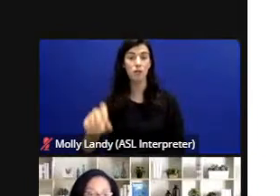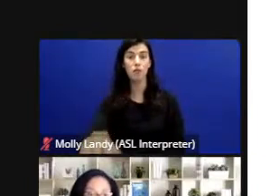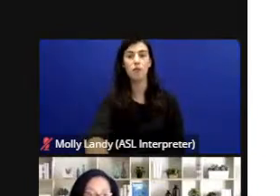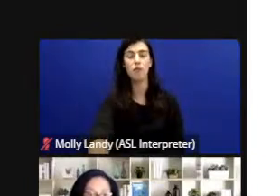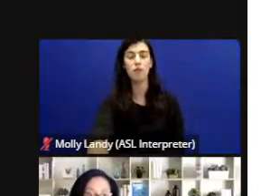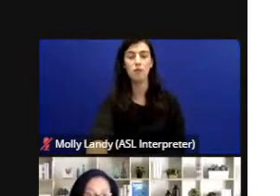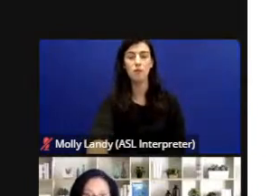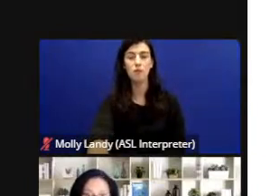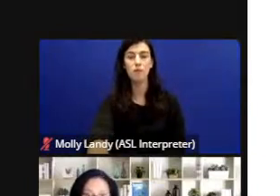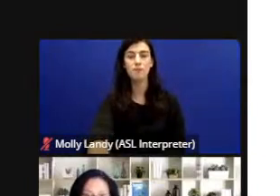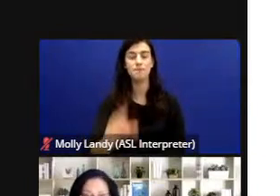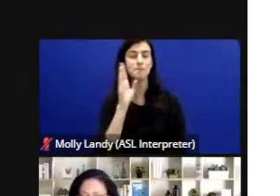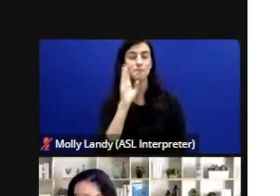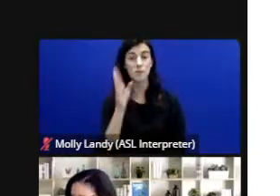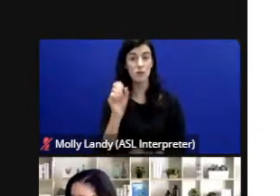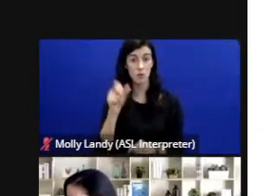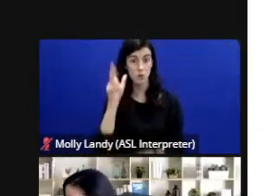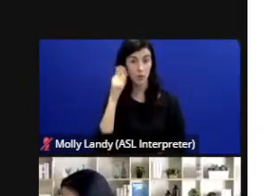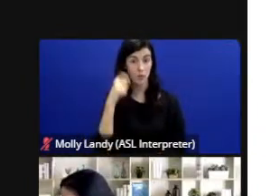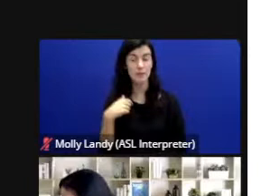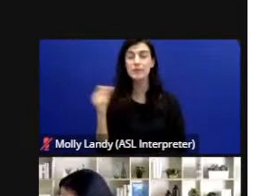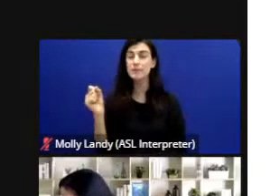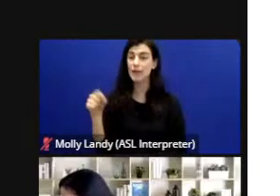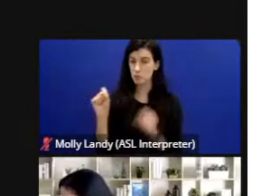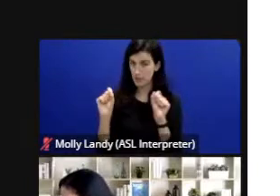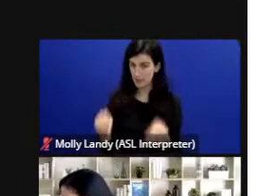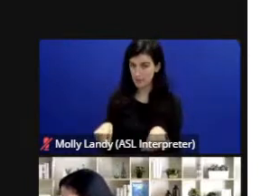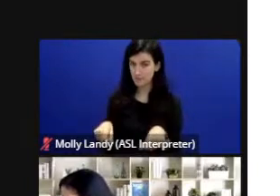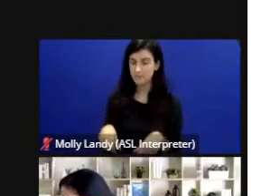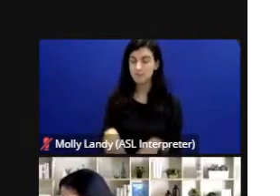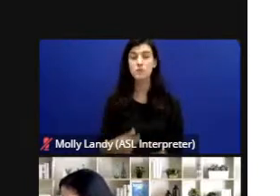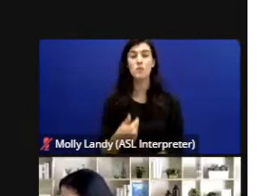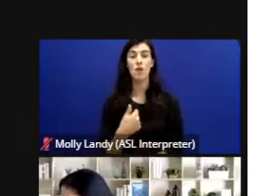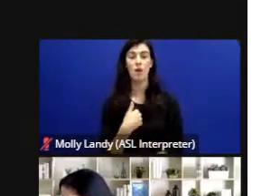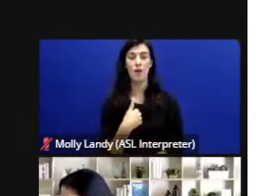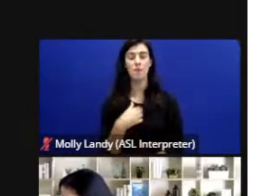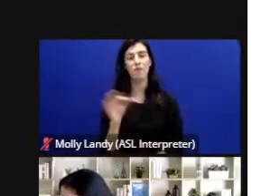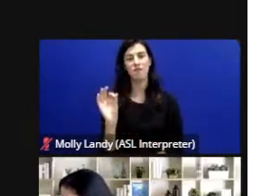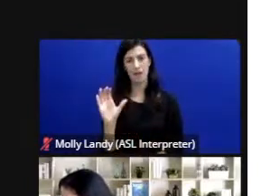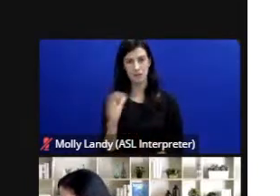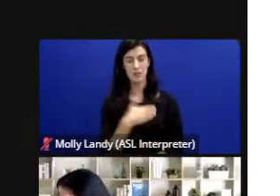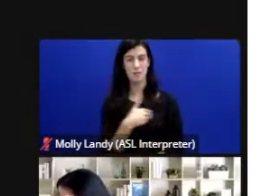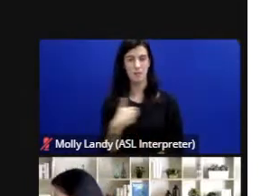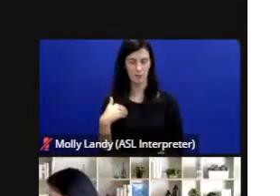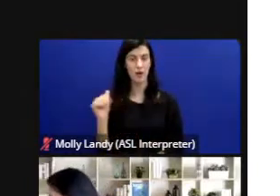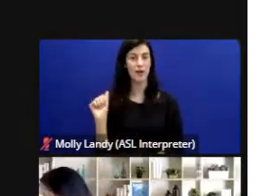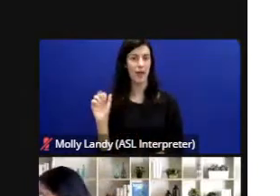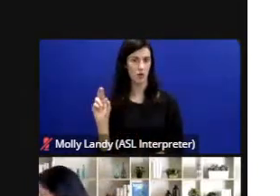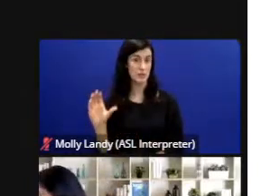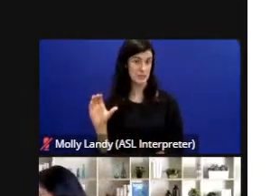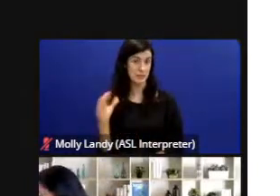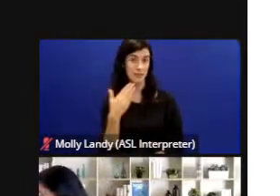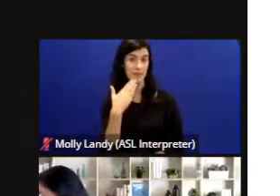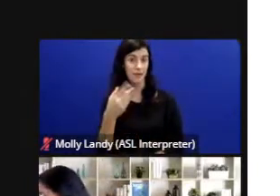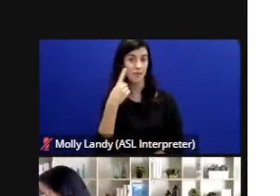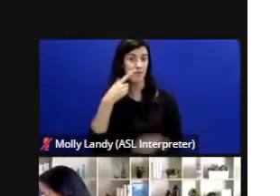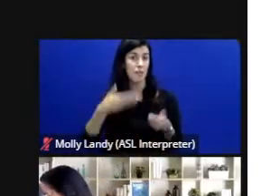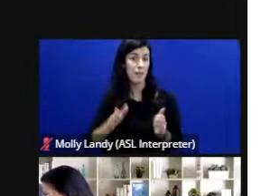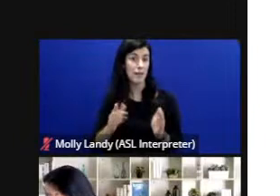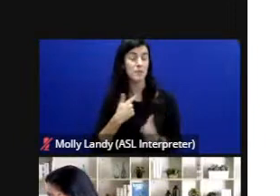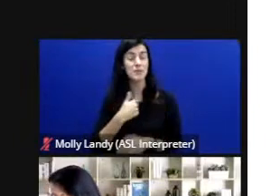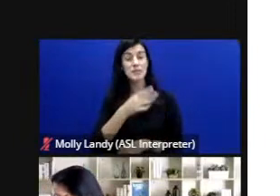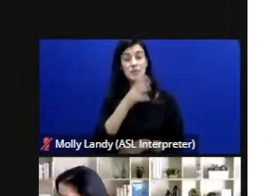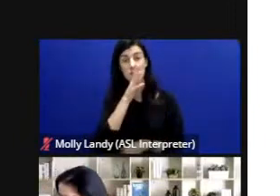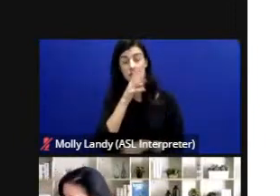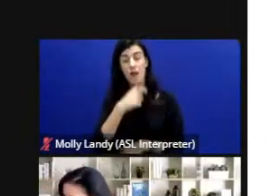Hi. Hi, can you hear me? Yes, we can. I am a faculty member at ARC. Thank you for letting me speak. I'm